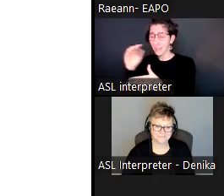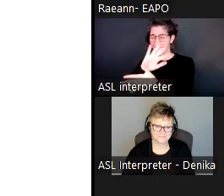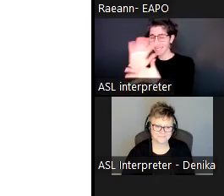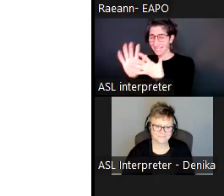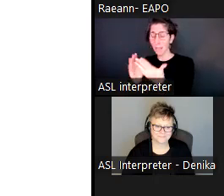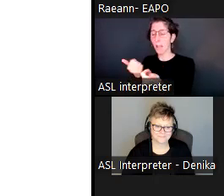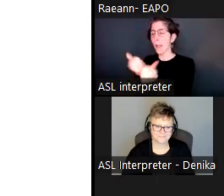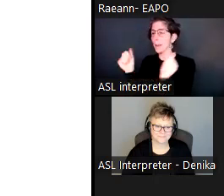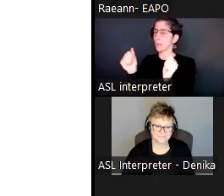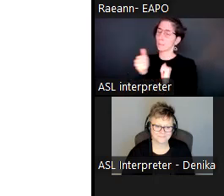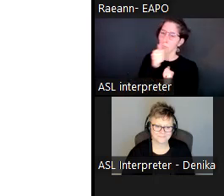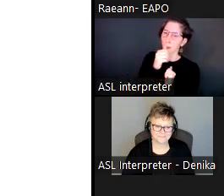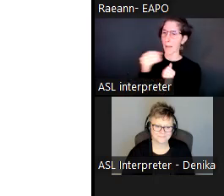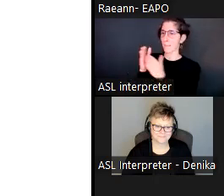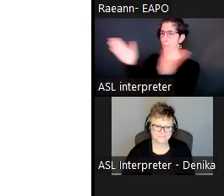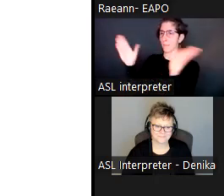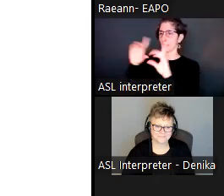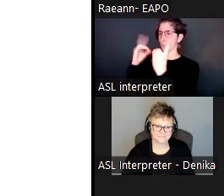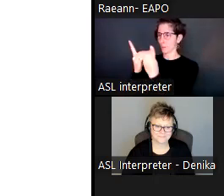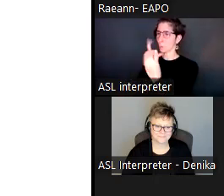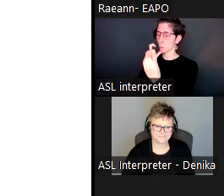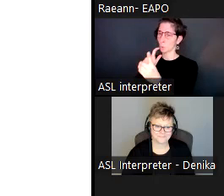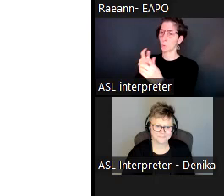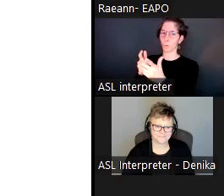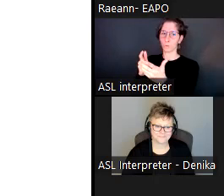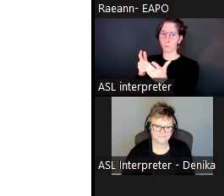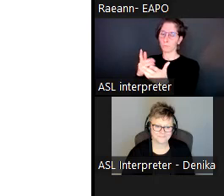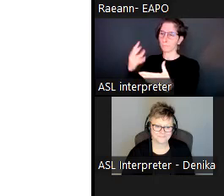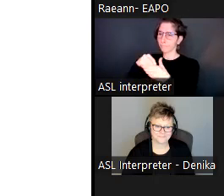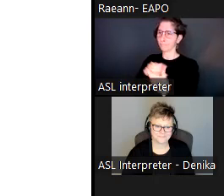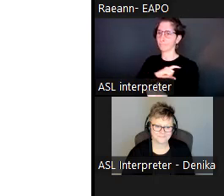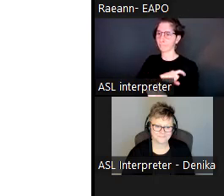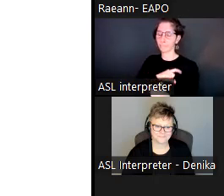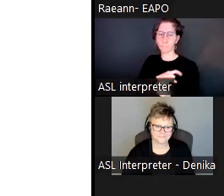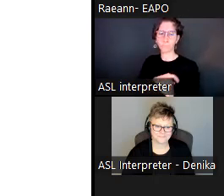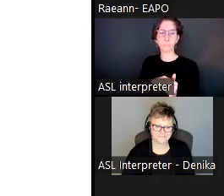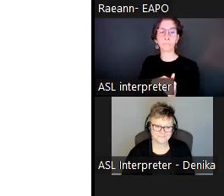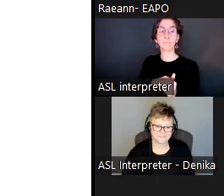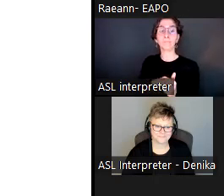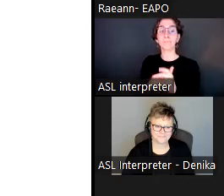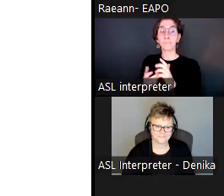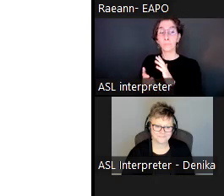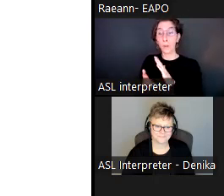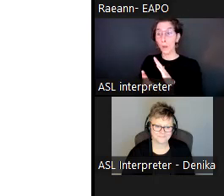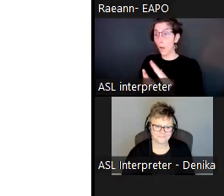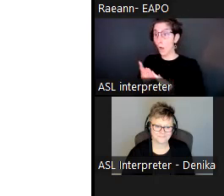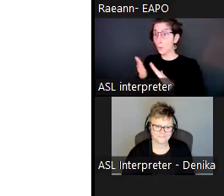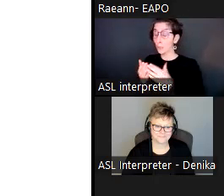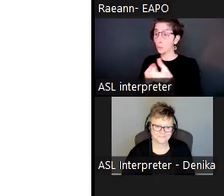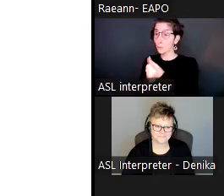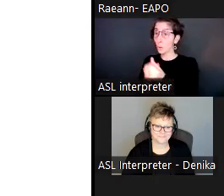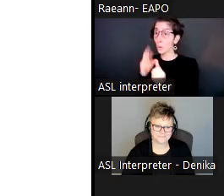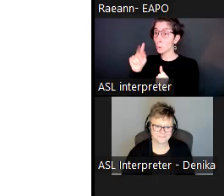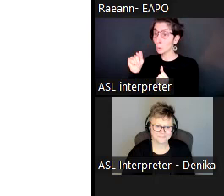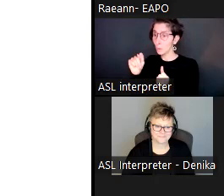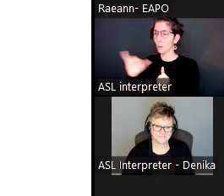public partners. And the Operational Support Unit also educates law enforcement